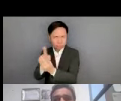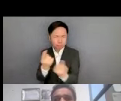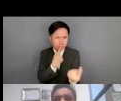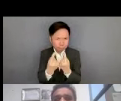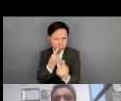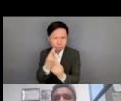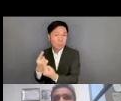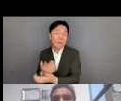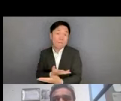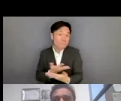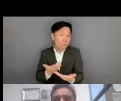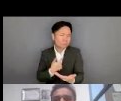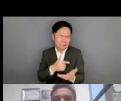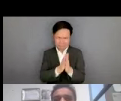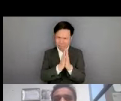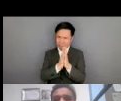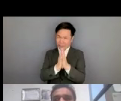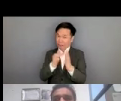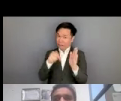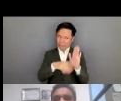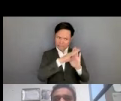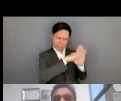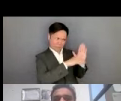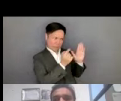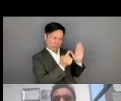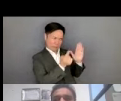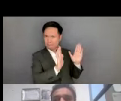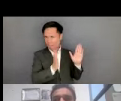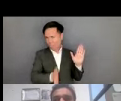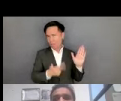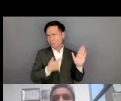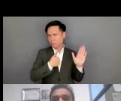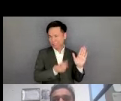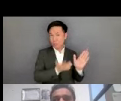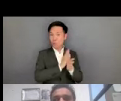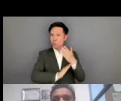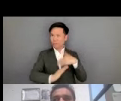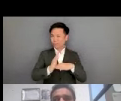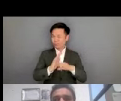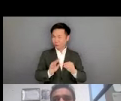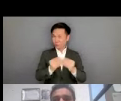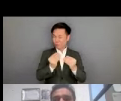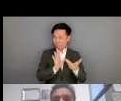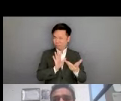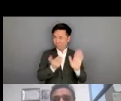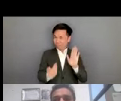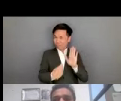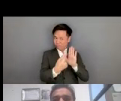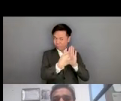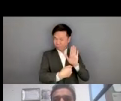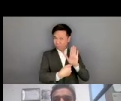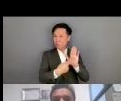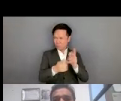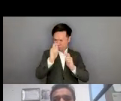we advocated for full and effective implementation of the existing provisions that have been guaranteed by Act relating to rights